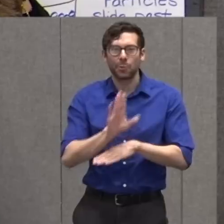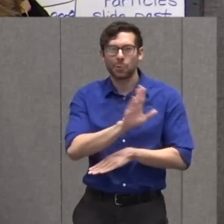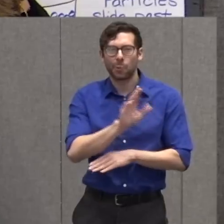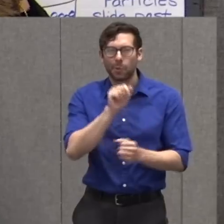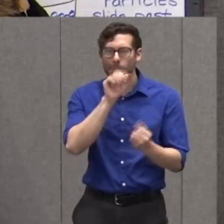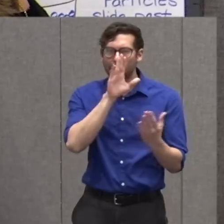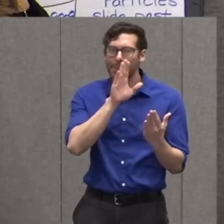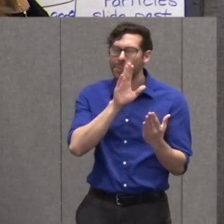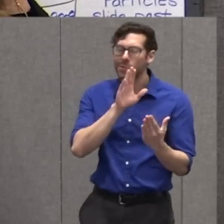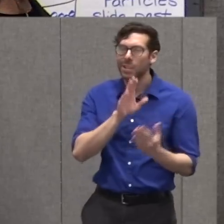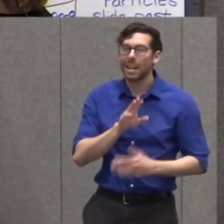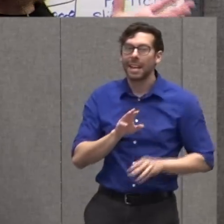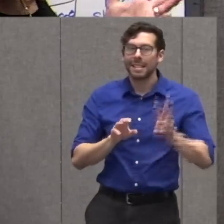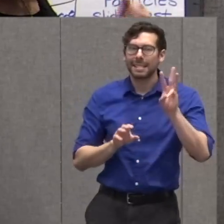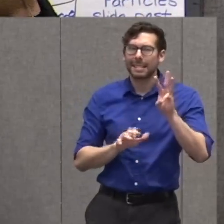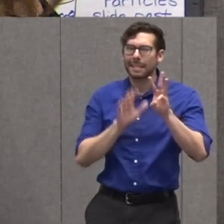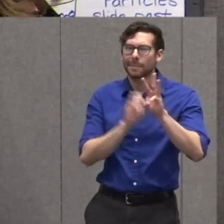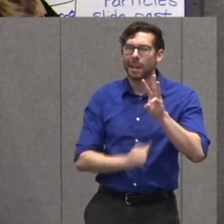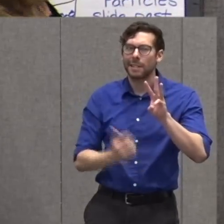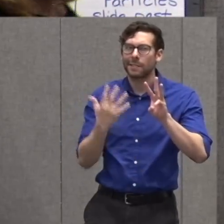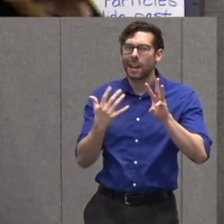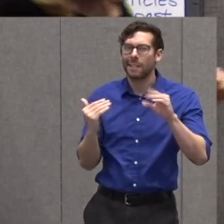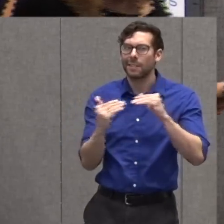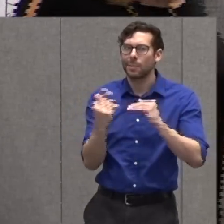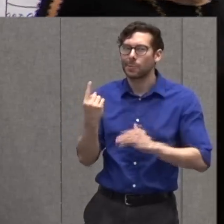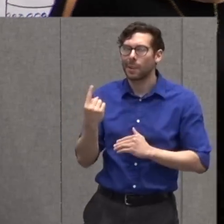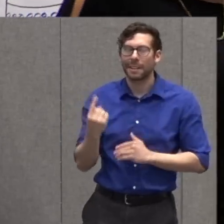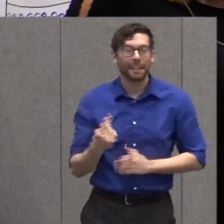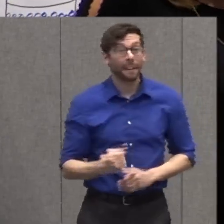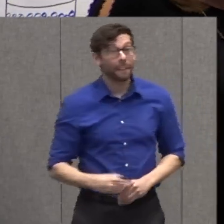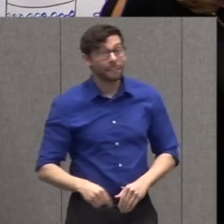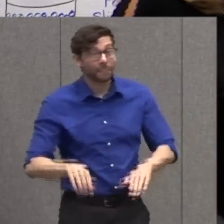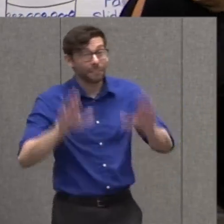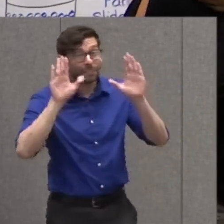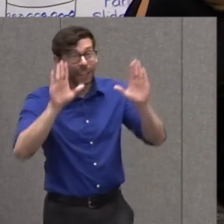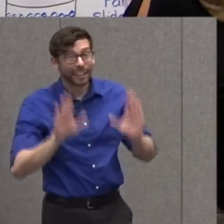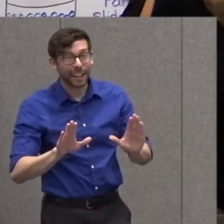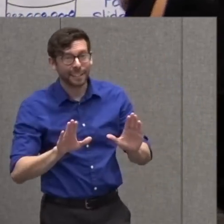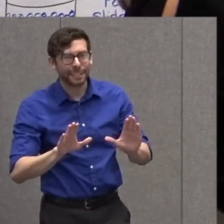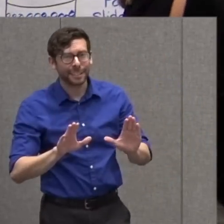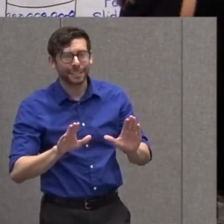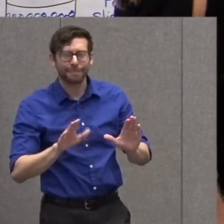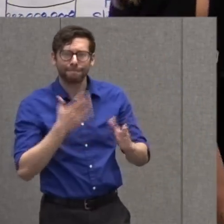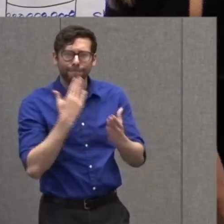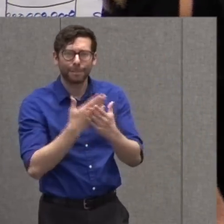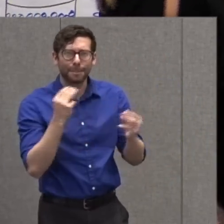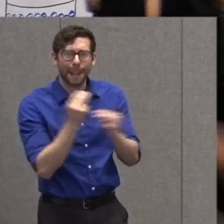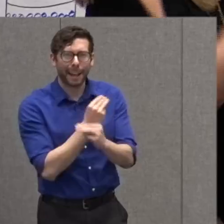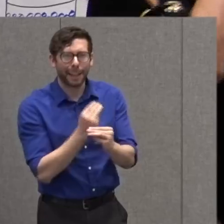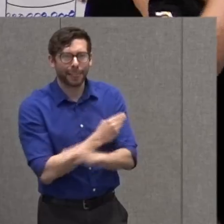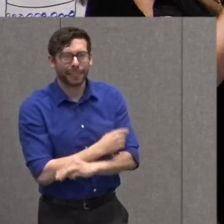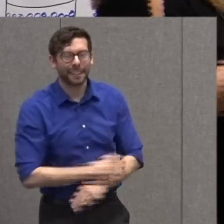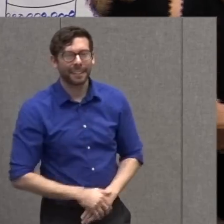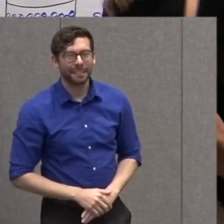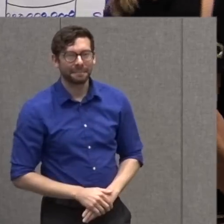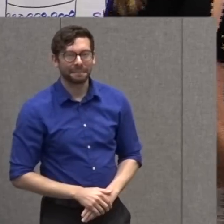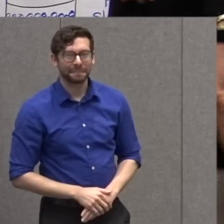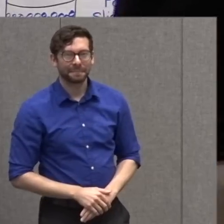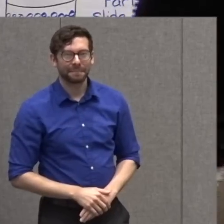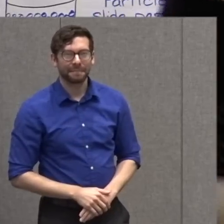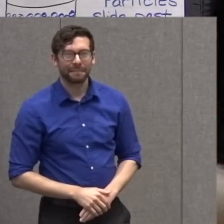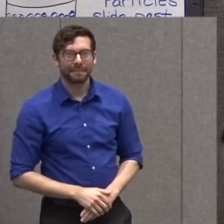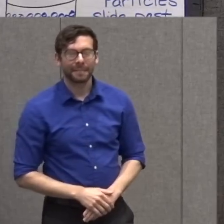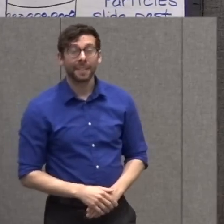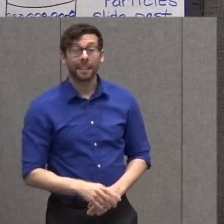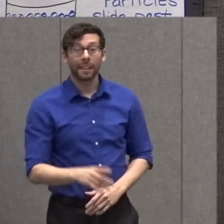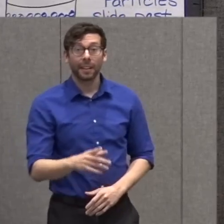5 is 1. Fantastic. Great Okay, math. nice. Great math. All right. So let's do our, I